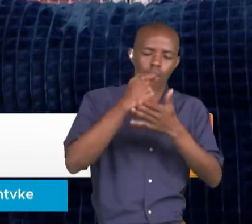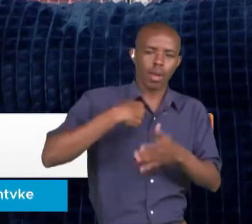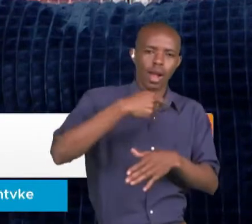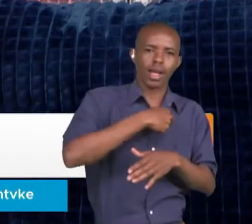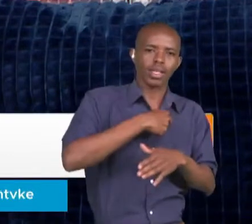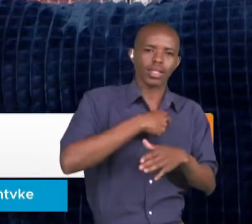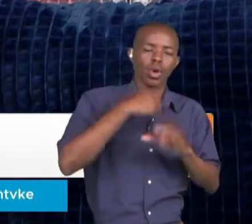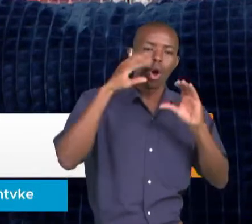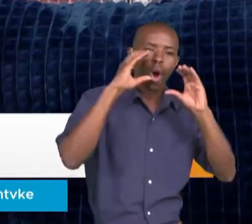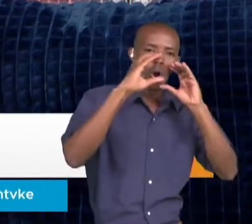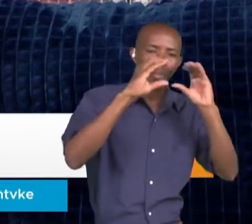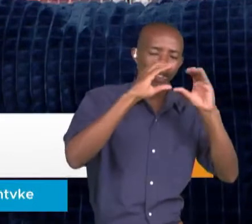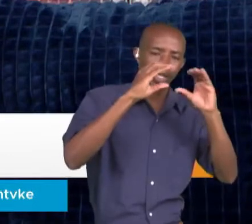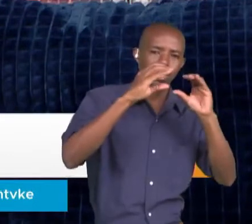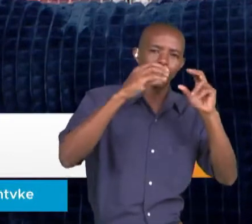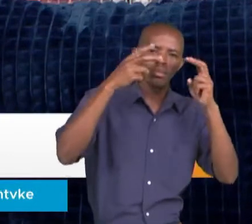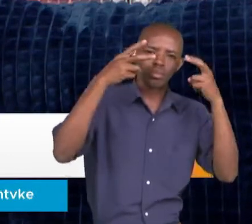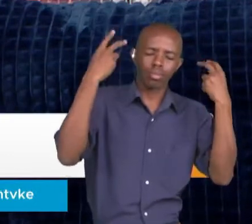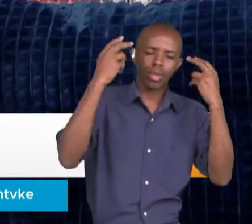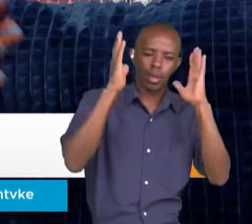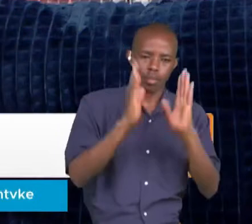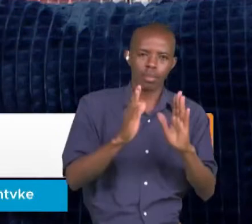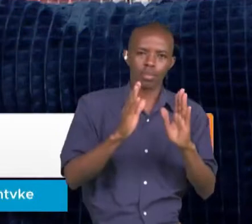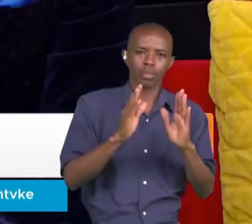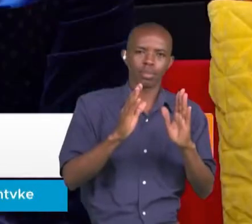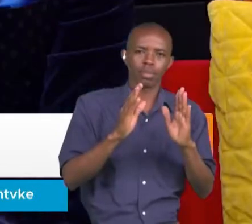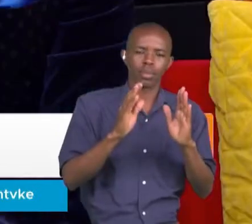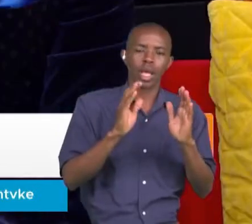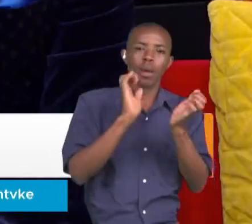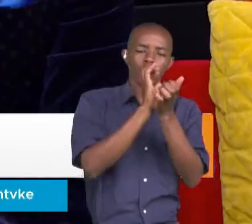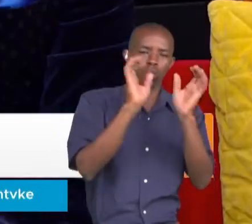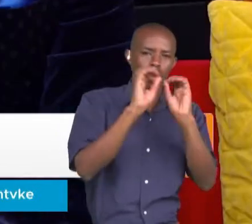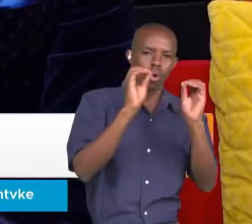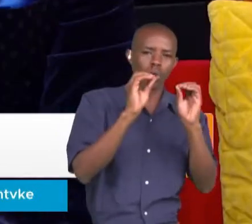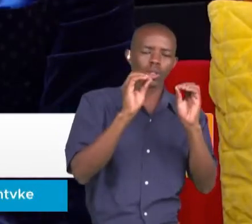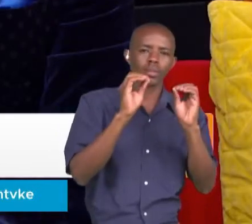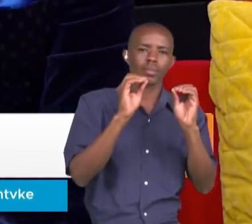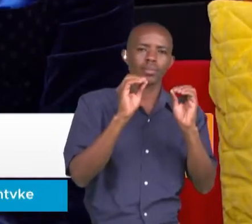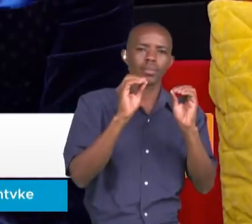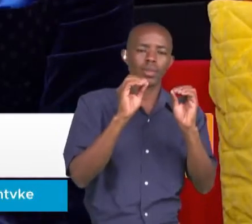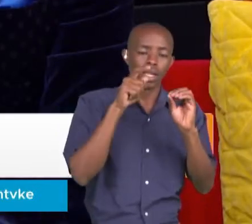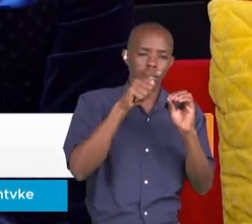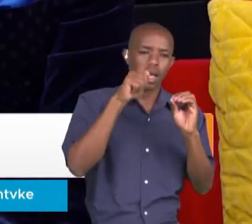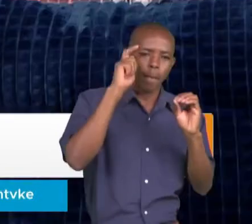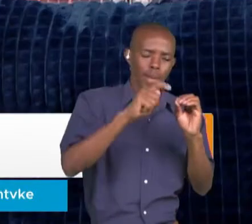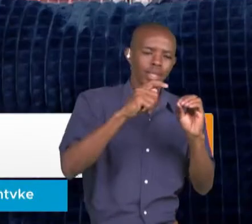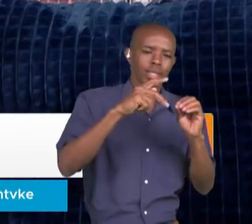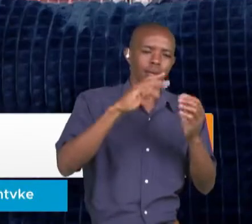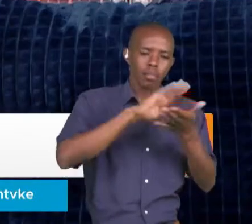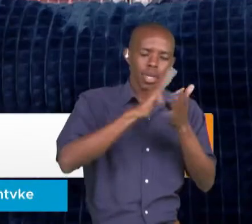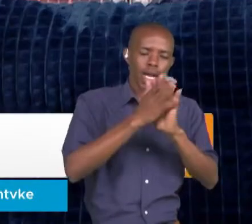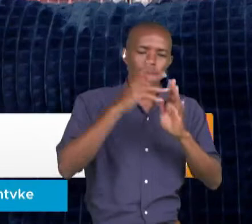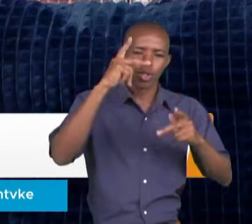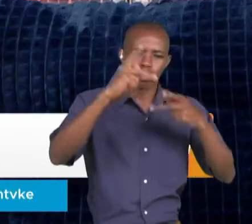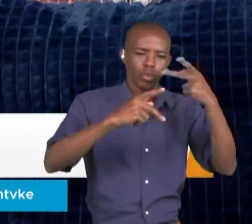to communicate to these terror gangs that, you know what, we take no prisoners and we hold no bars. And that has to be the procedure that